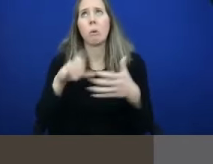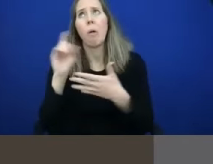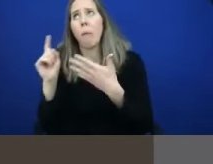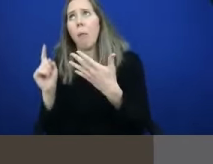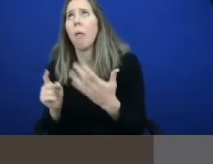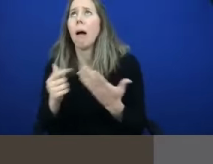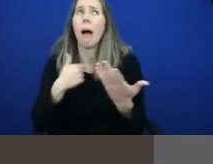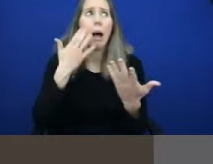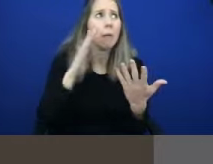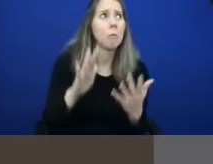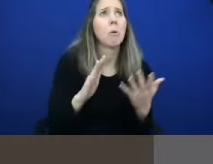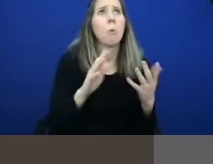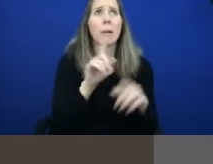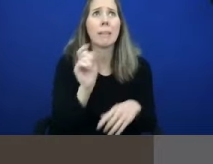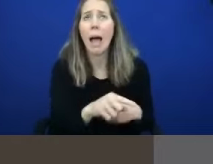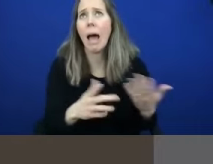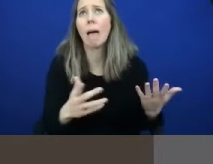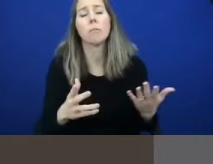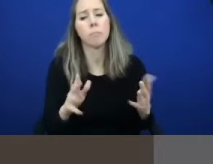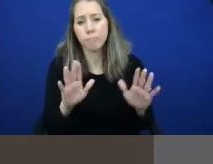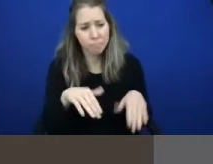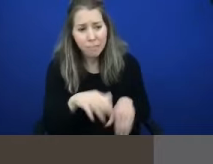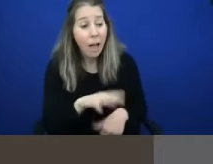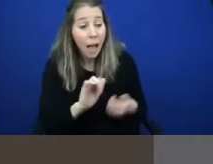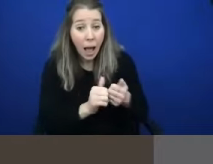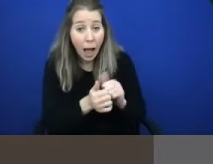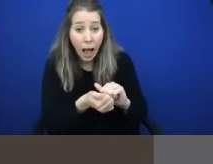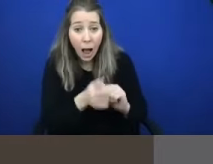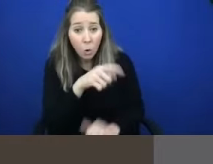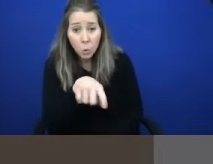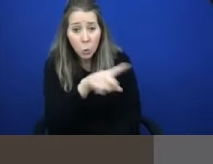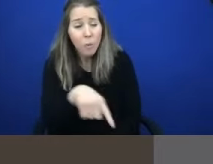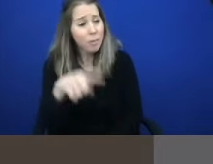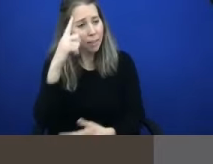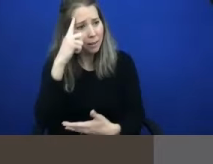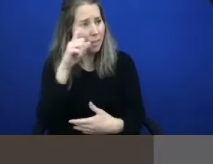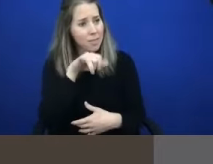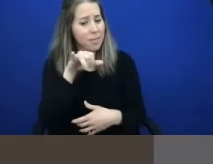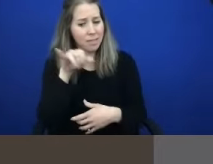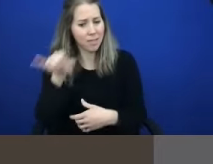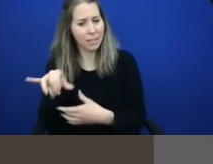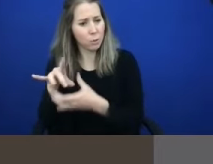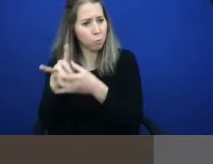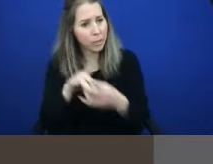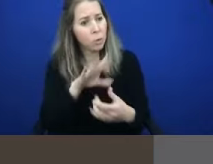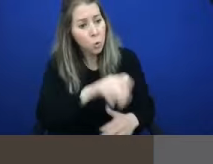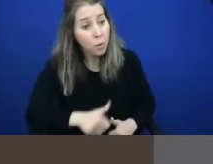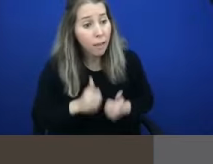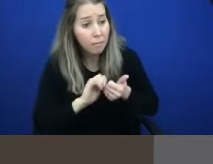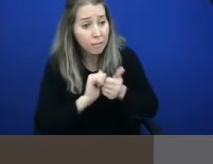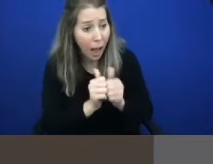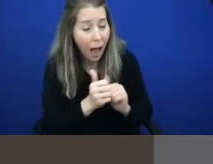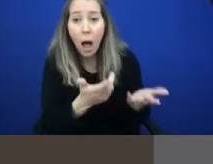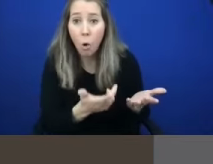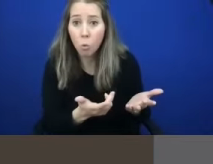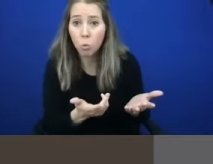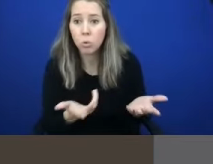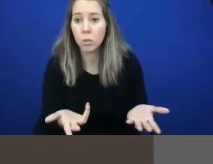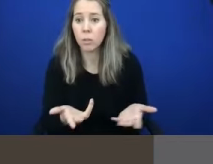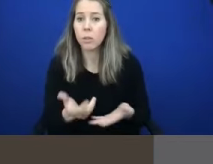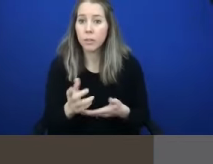I don't know what to ask them. Say, how do you think, how does this relate to your lives? And bring that back next time. Like Alpa